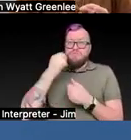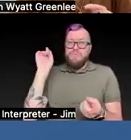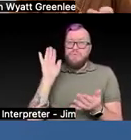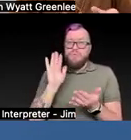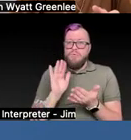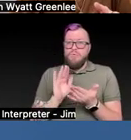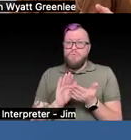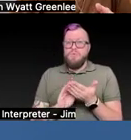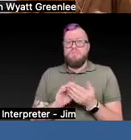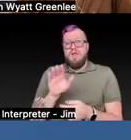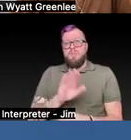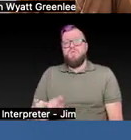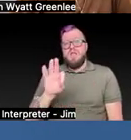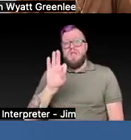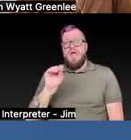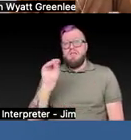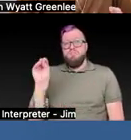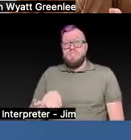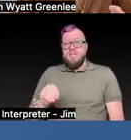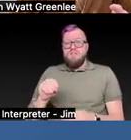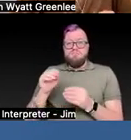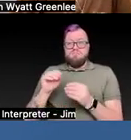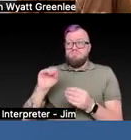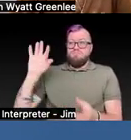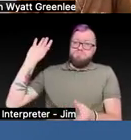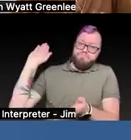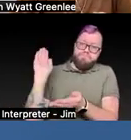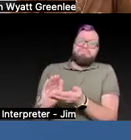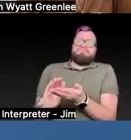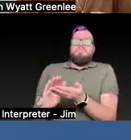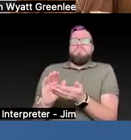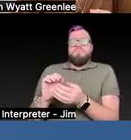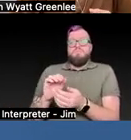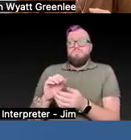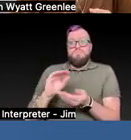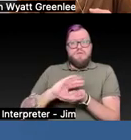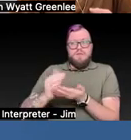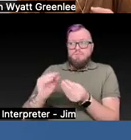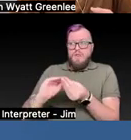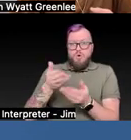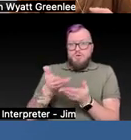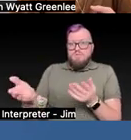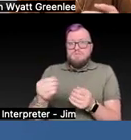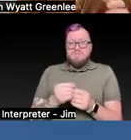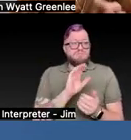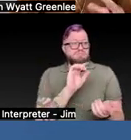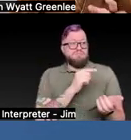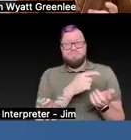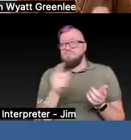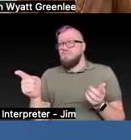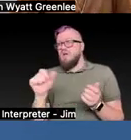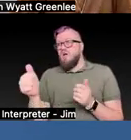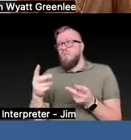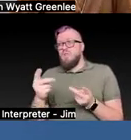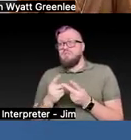about a 90% crash in population, in some places more. And while that has ticked, that's improved a little bit